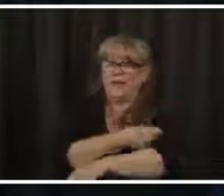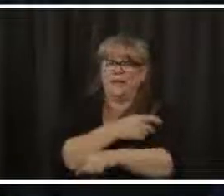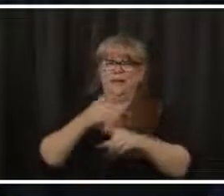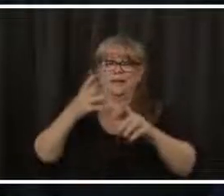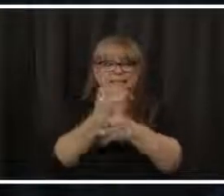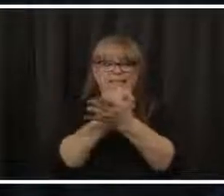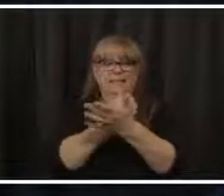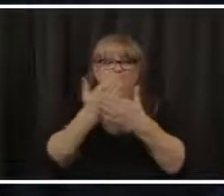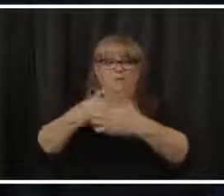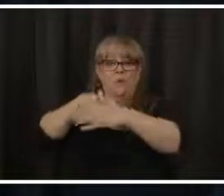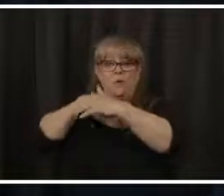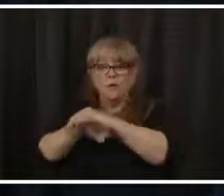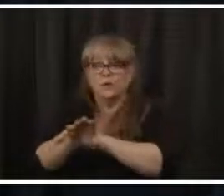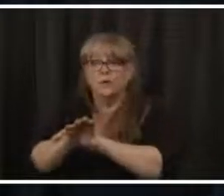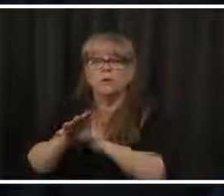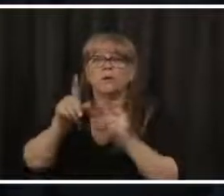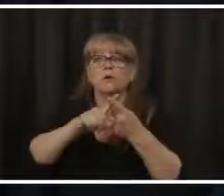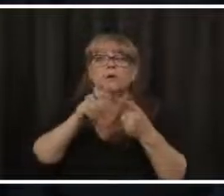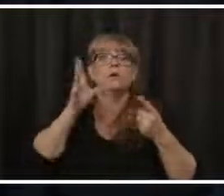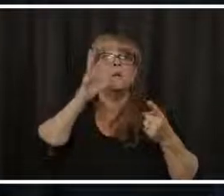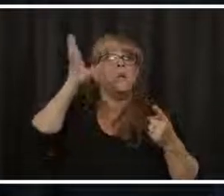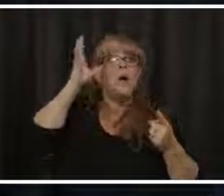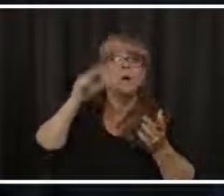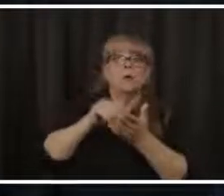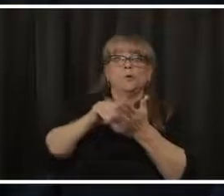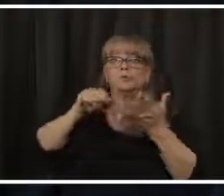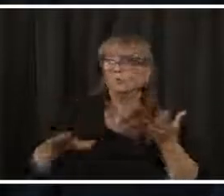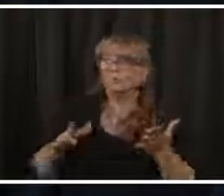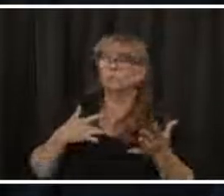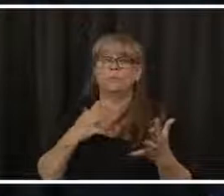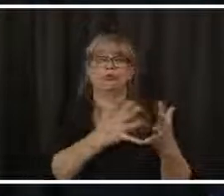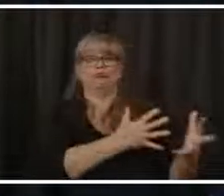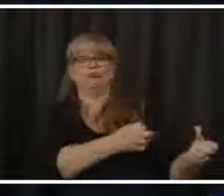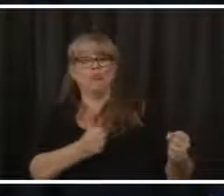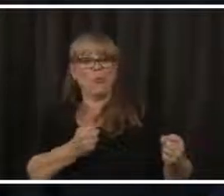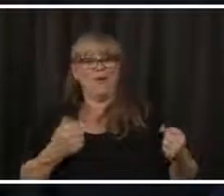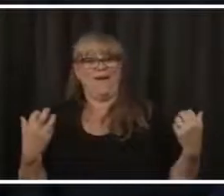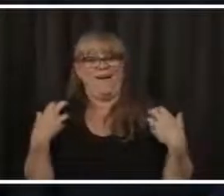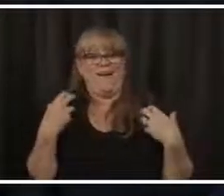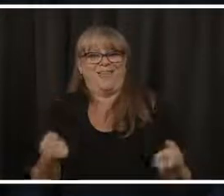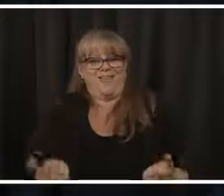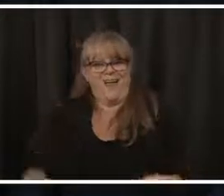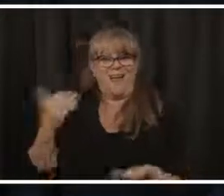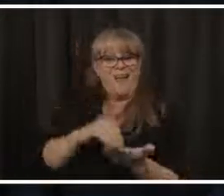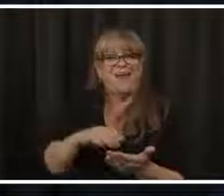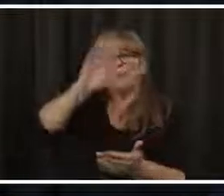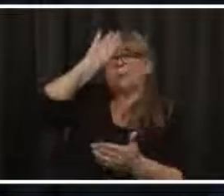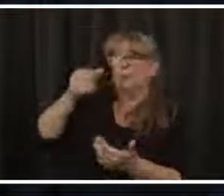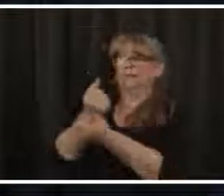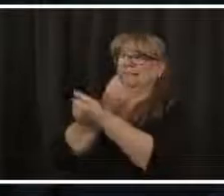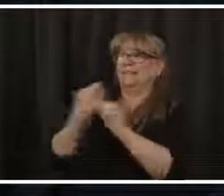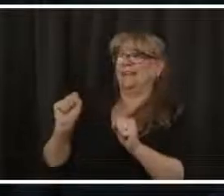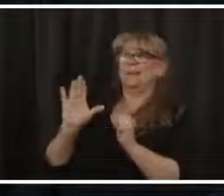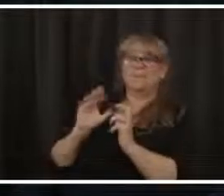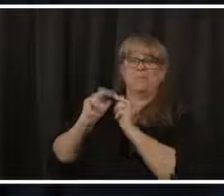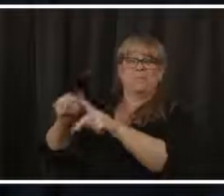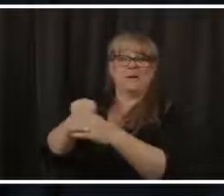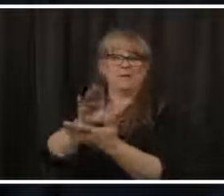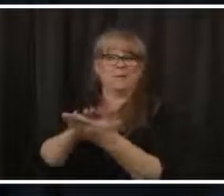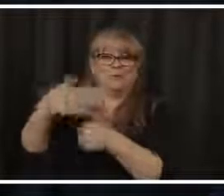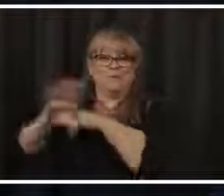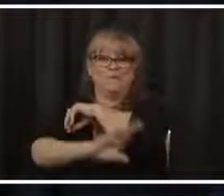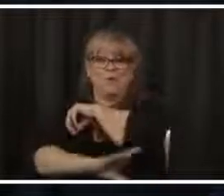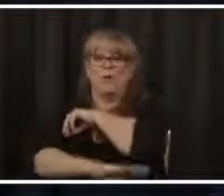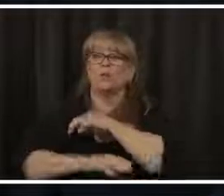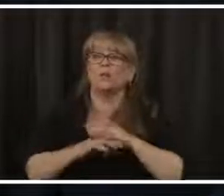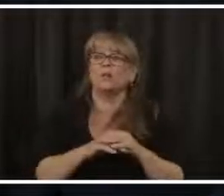students the confidence that they need to be able to return to the classroom. And if you've been putting off getting vaccine until